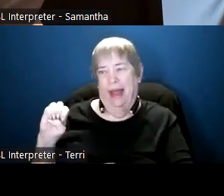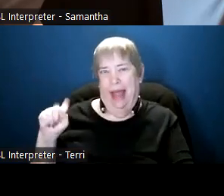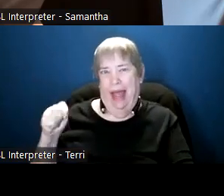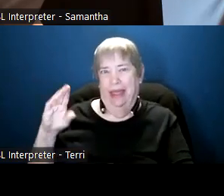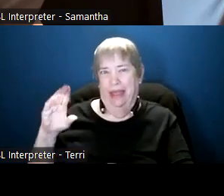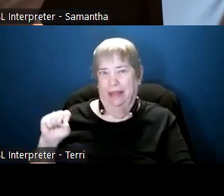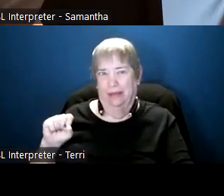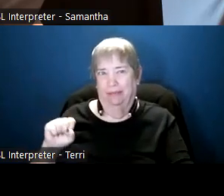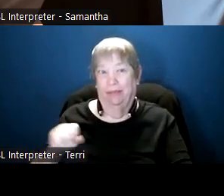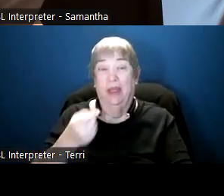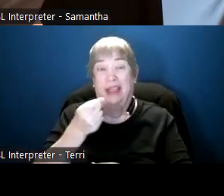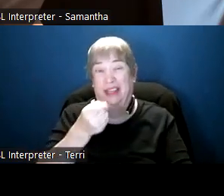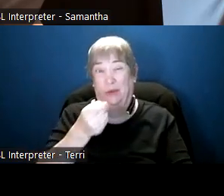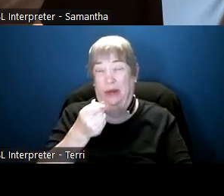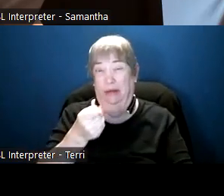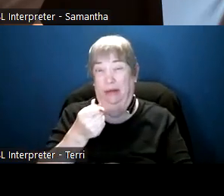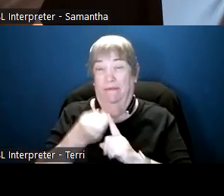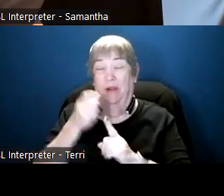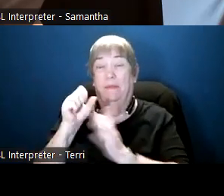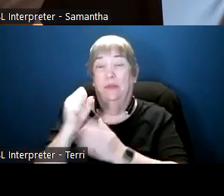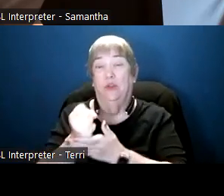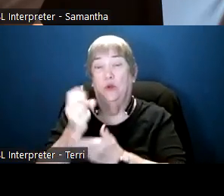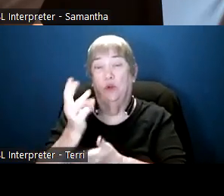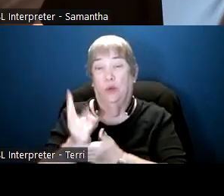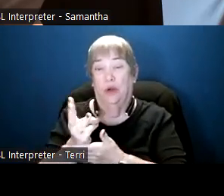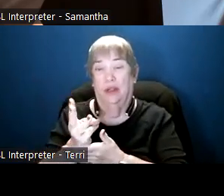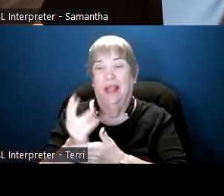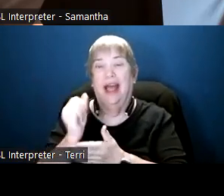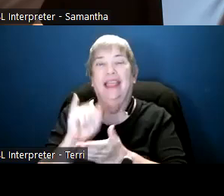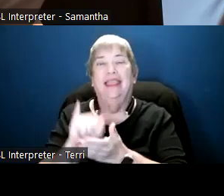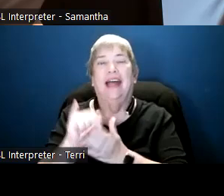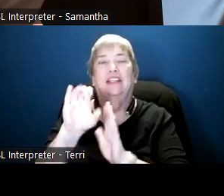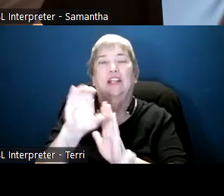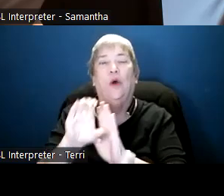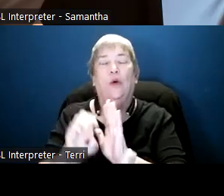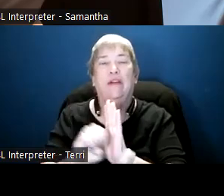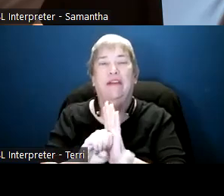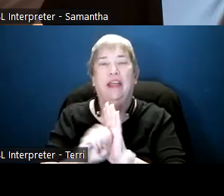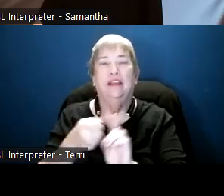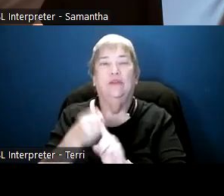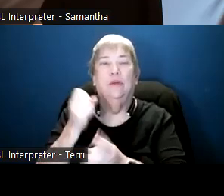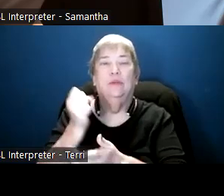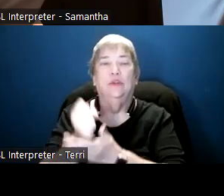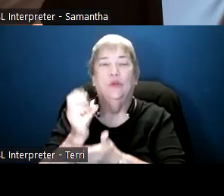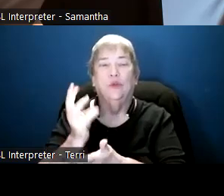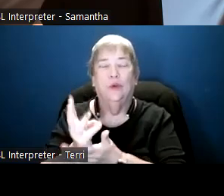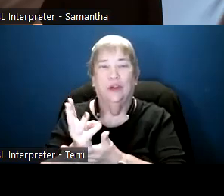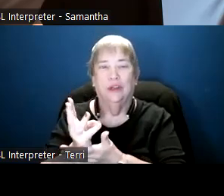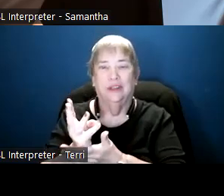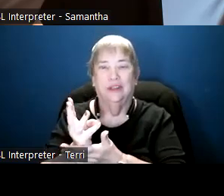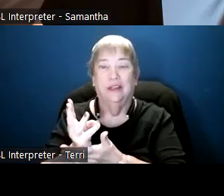is social work. This is a sample of the code of ethics that social workers use. They are often